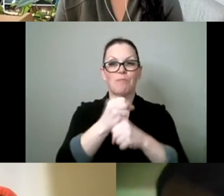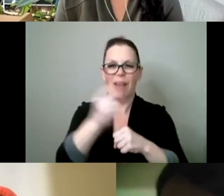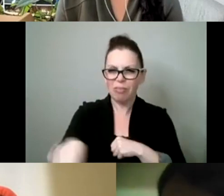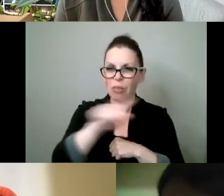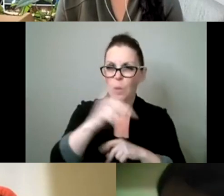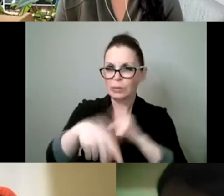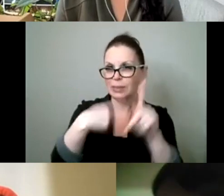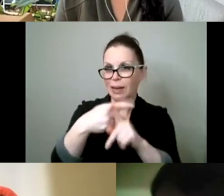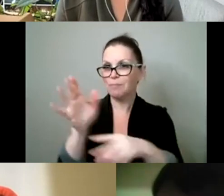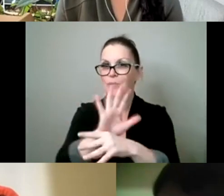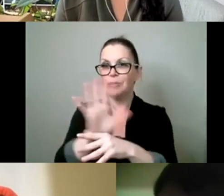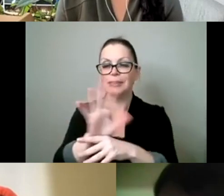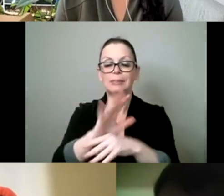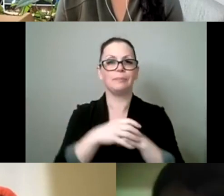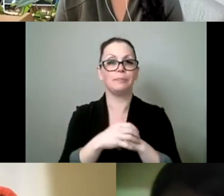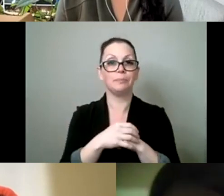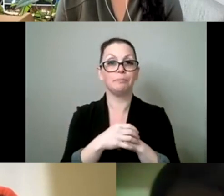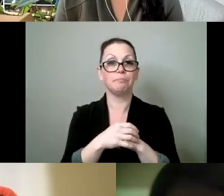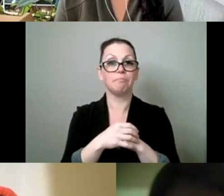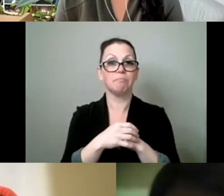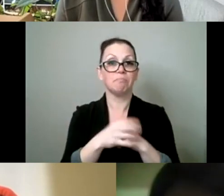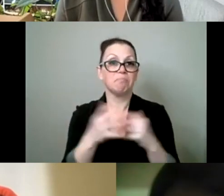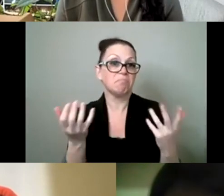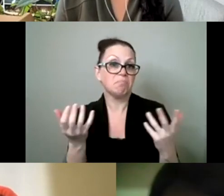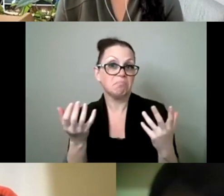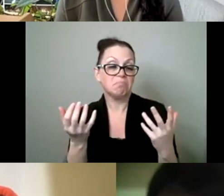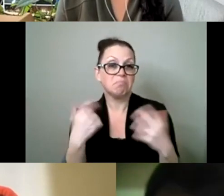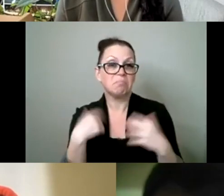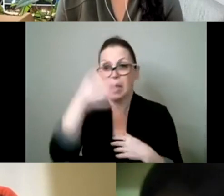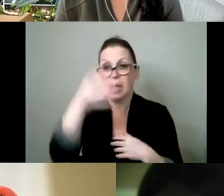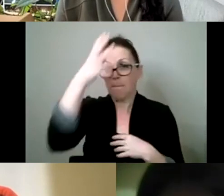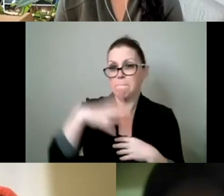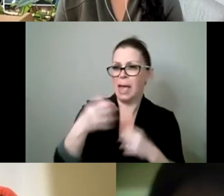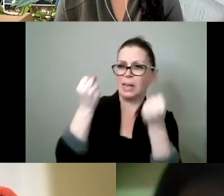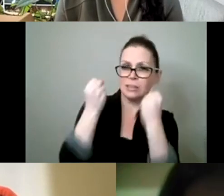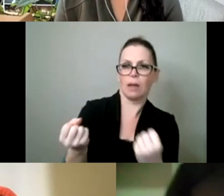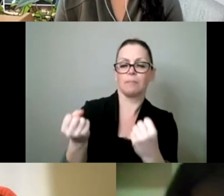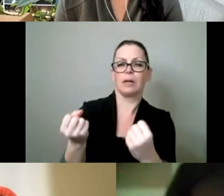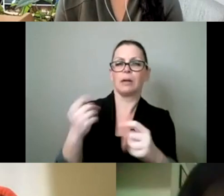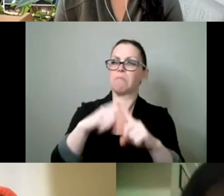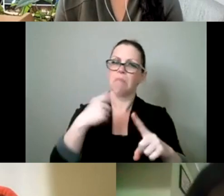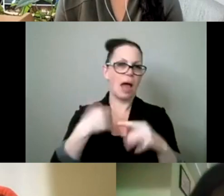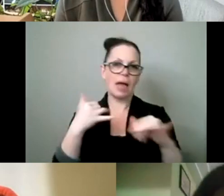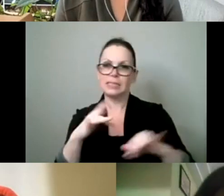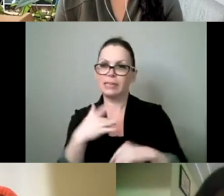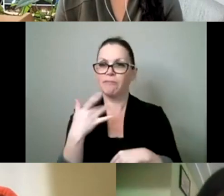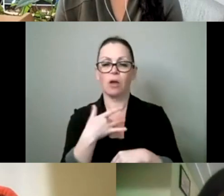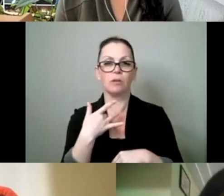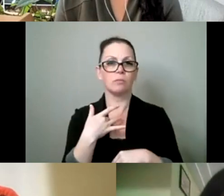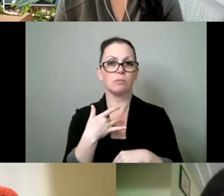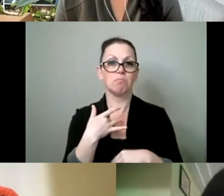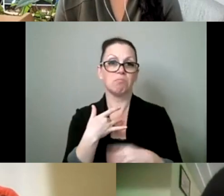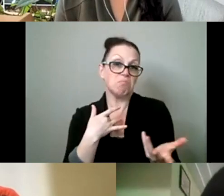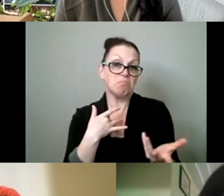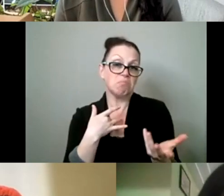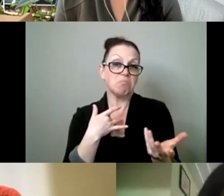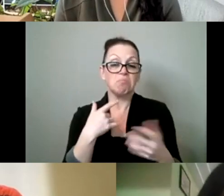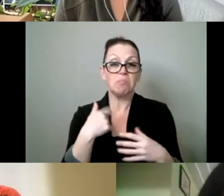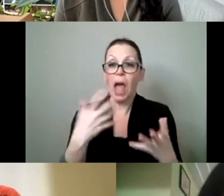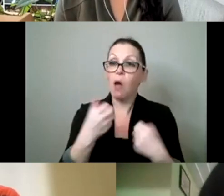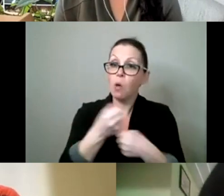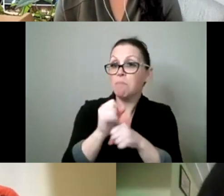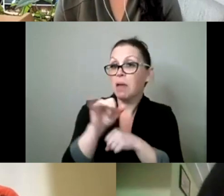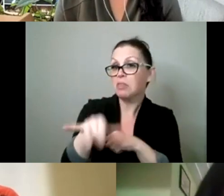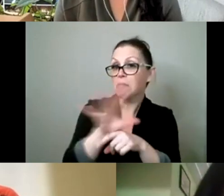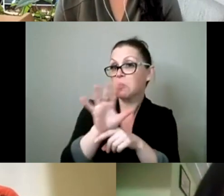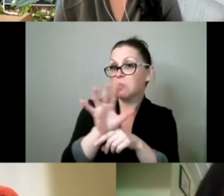of films. And I got it. I mean, it was, you know, it's male dominated. But I still felt as though I want to make that.